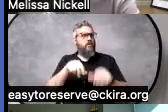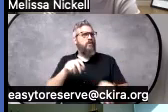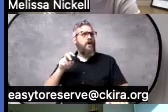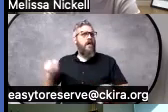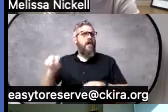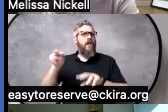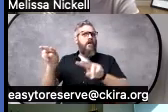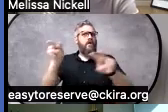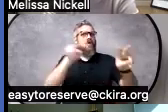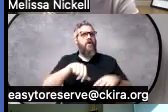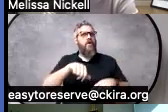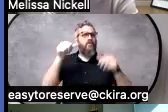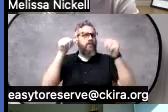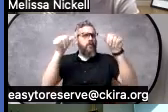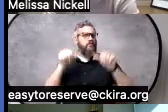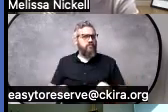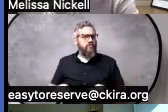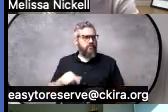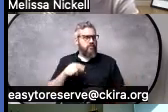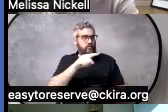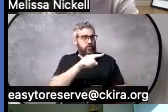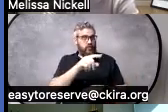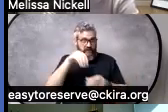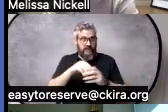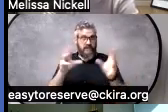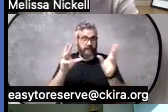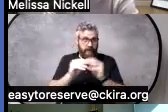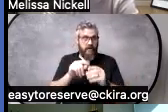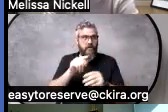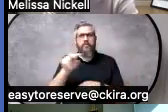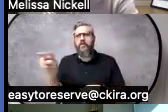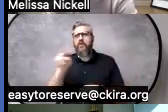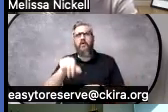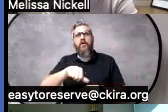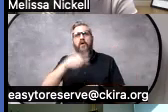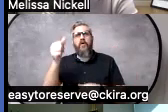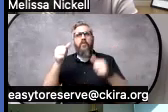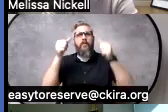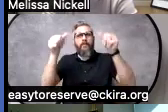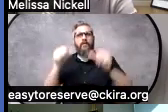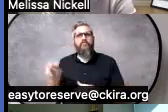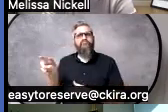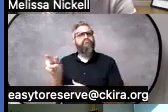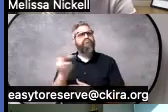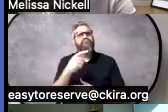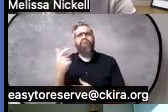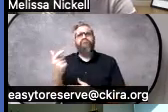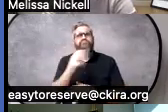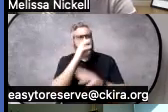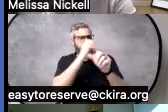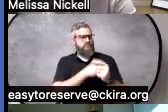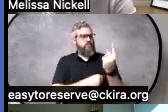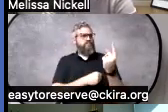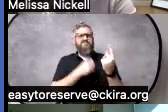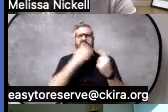the things that you do when you are at a meeting and you're looking at other people's posters? What is it that draws you to a poster,